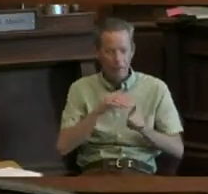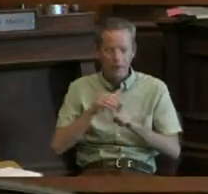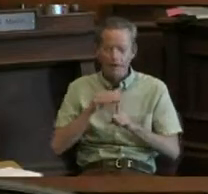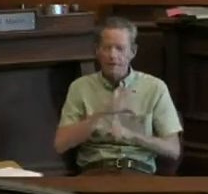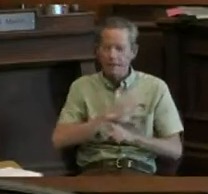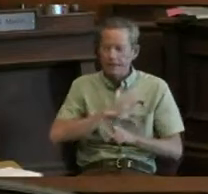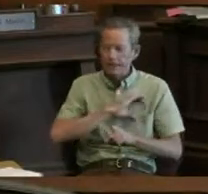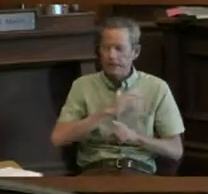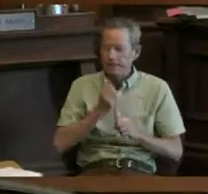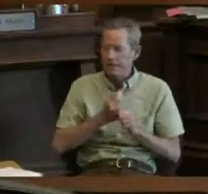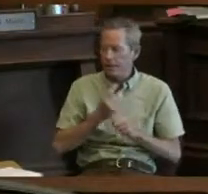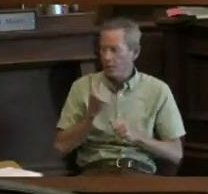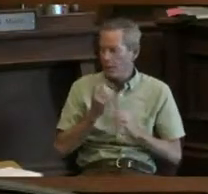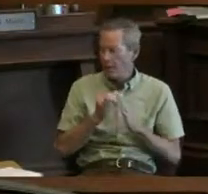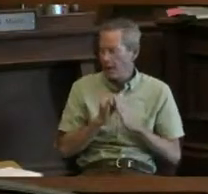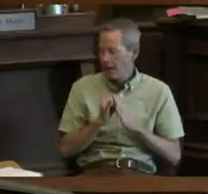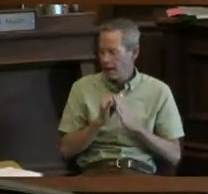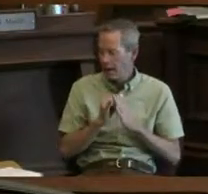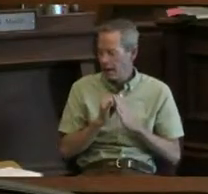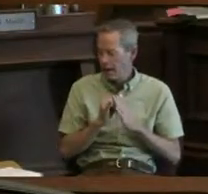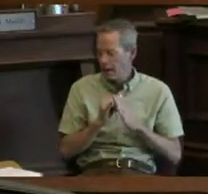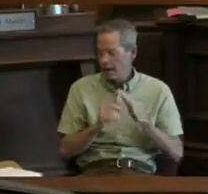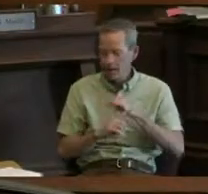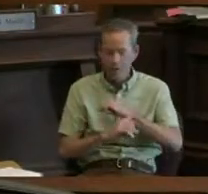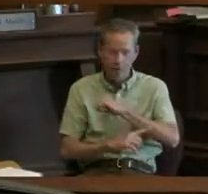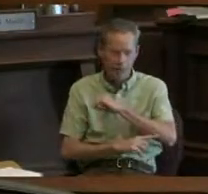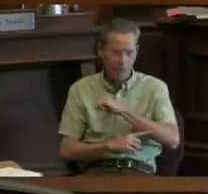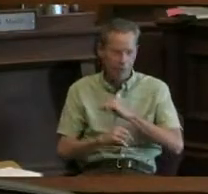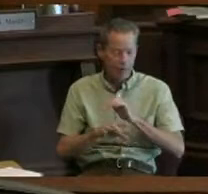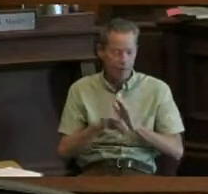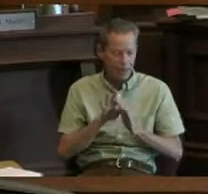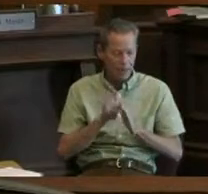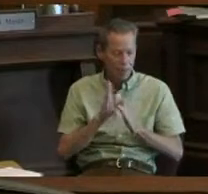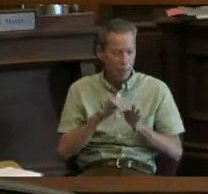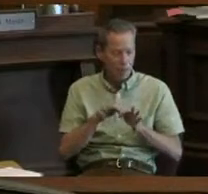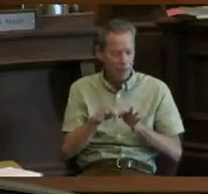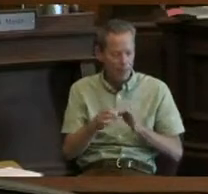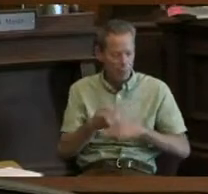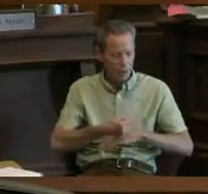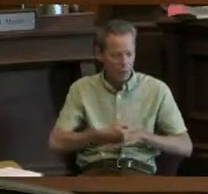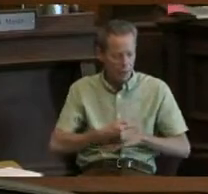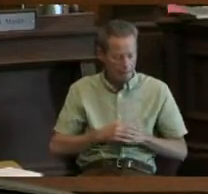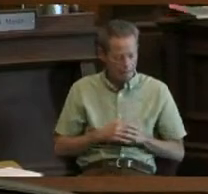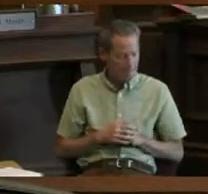citizens and everyone that your refuge will be delayed a day.